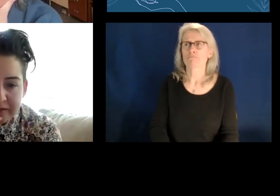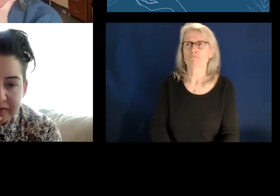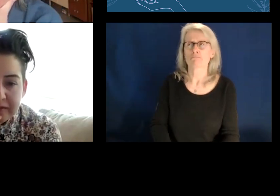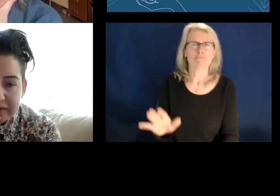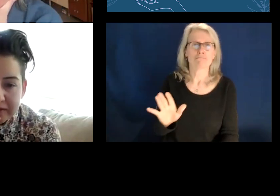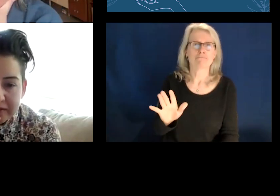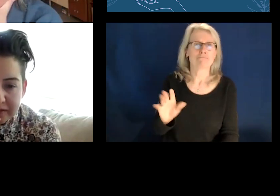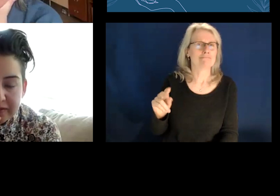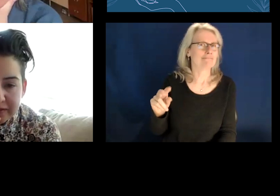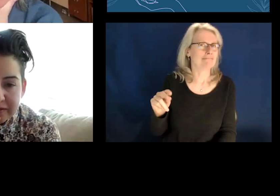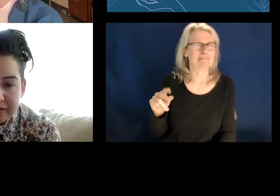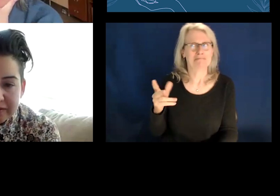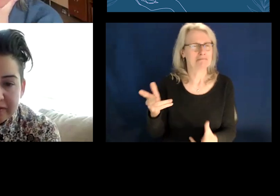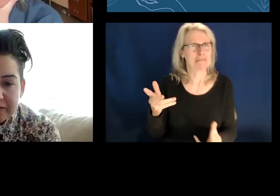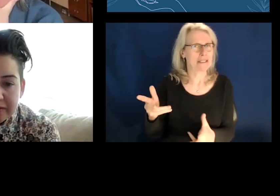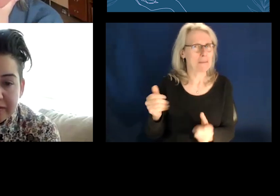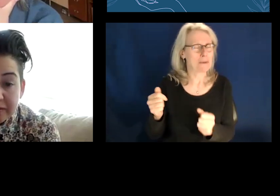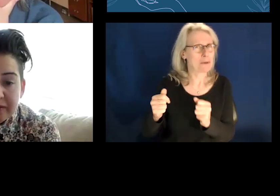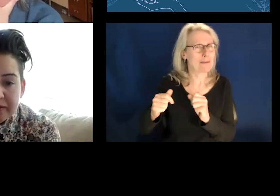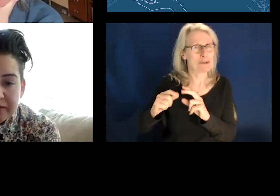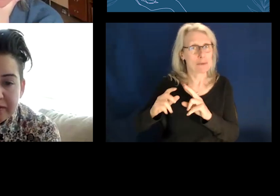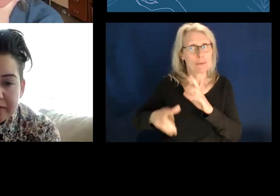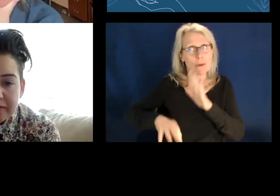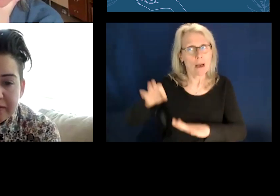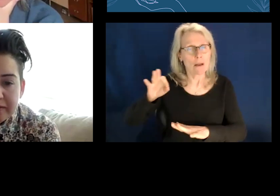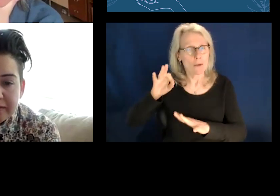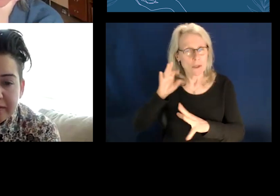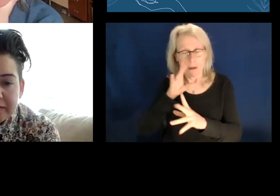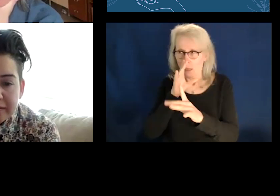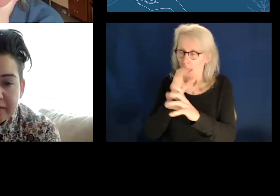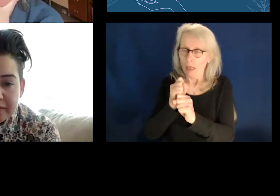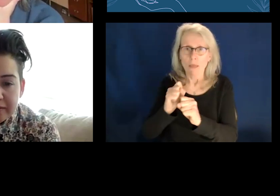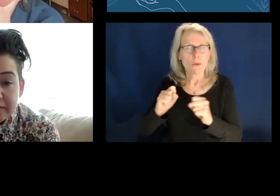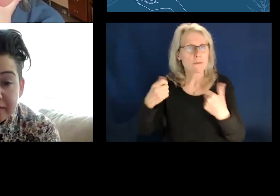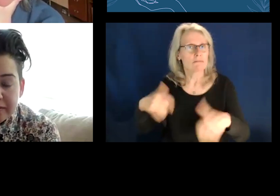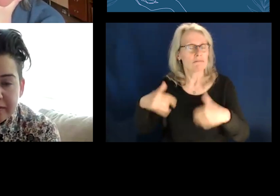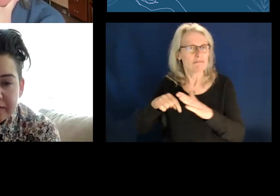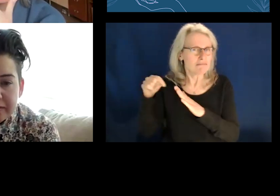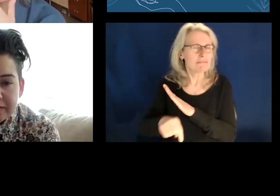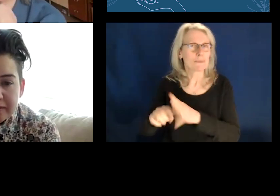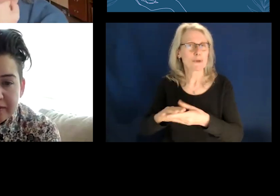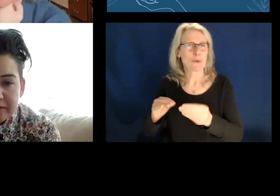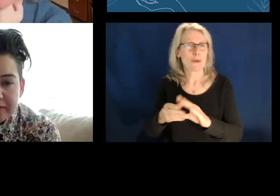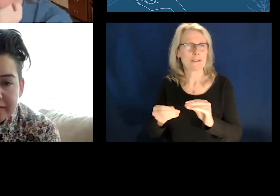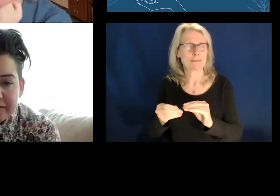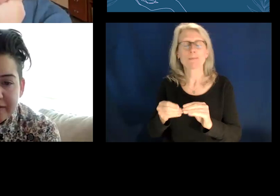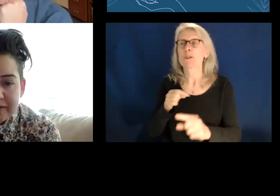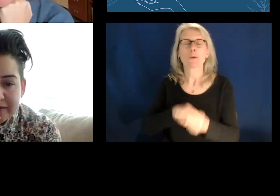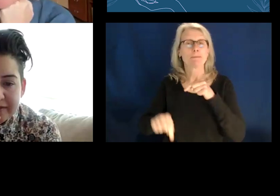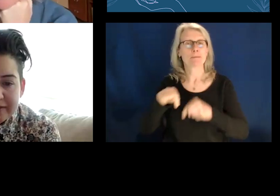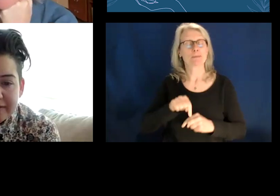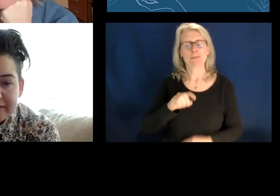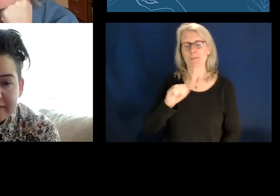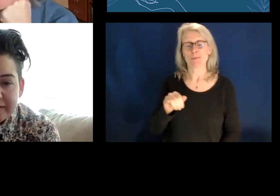And then finding those rich stories. But how it manifests for me is